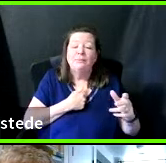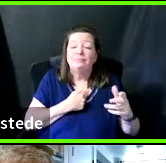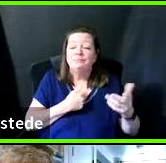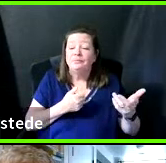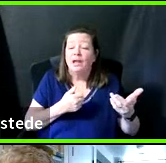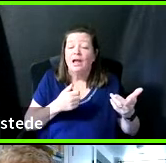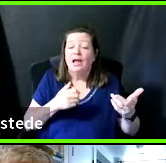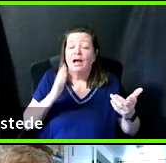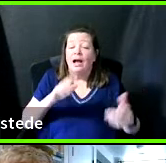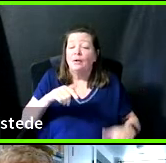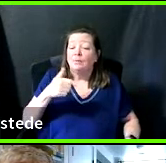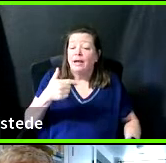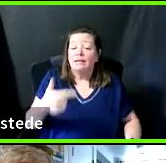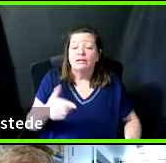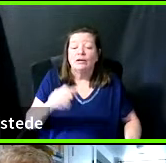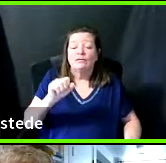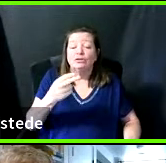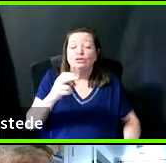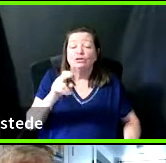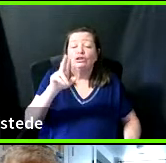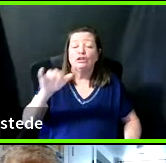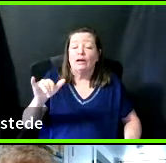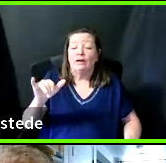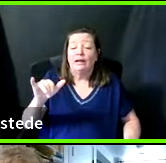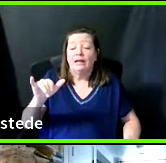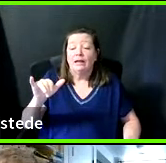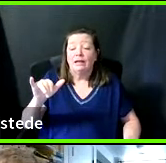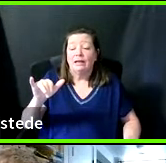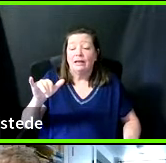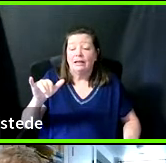and I will pass it over to Sherry.